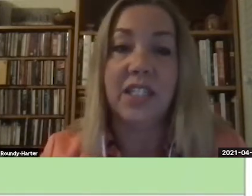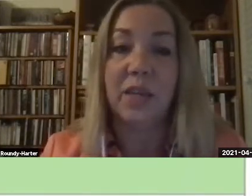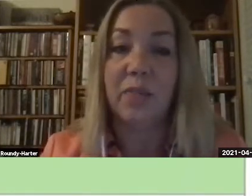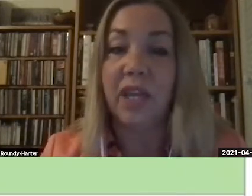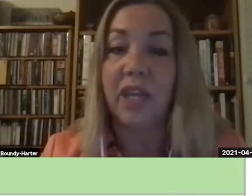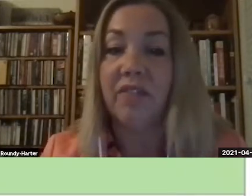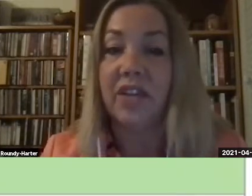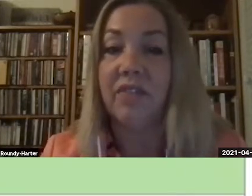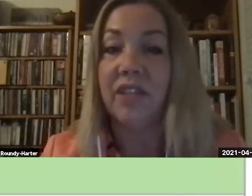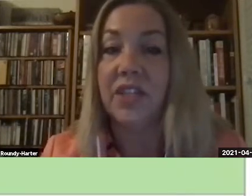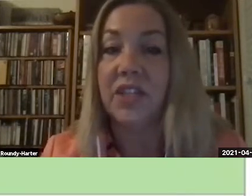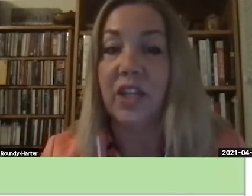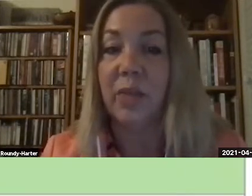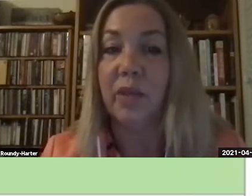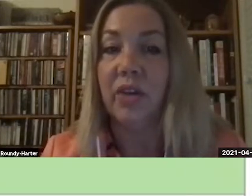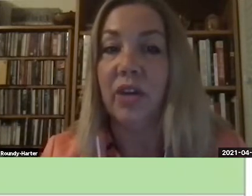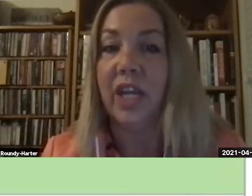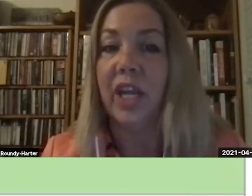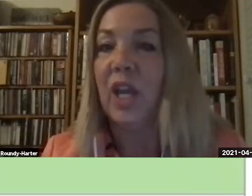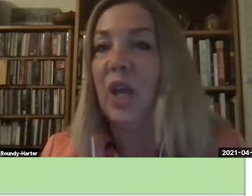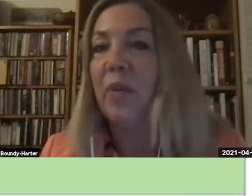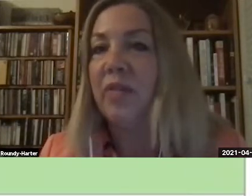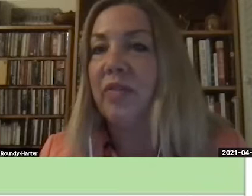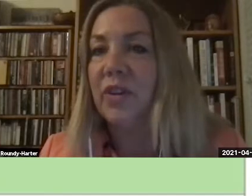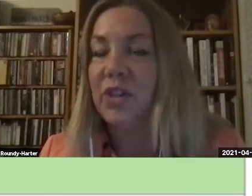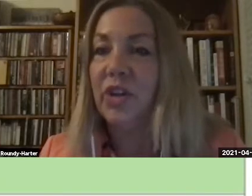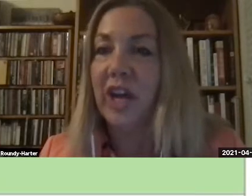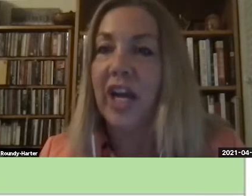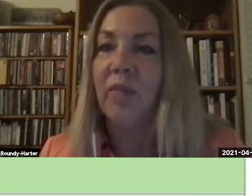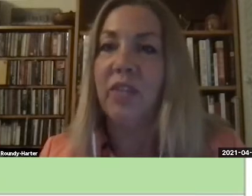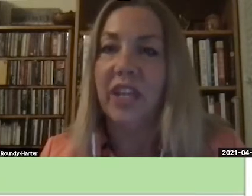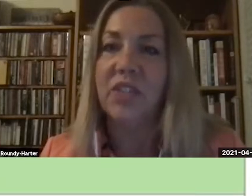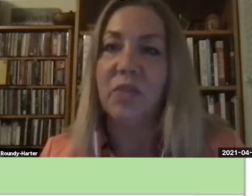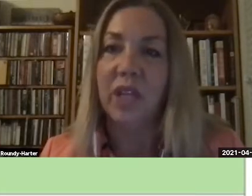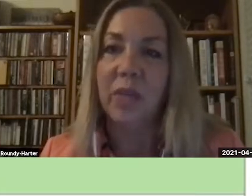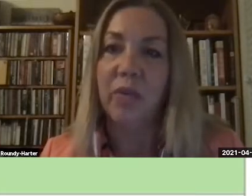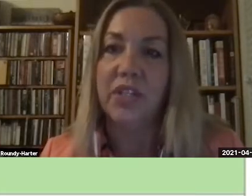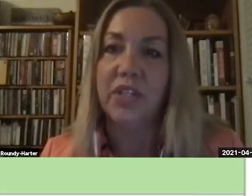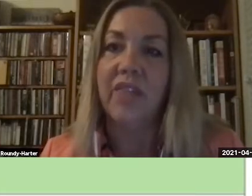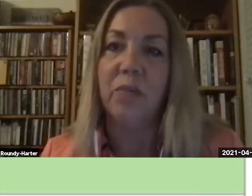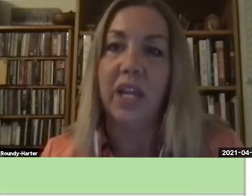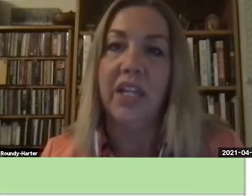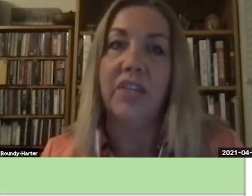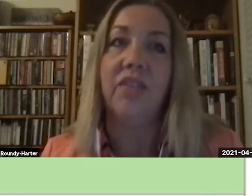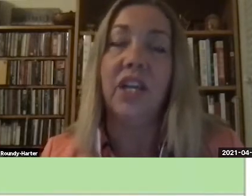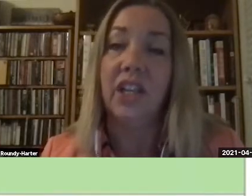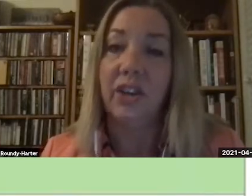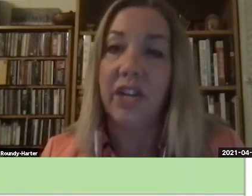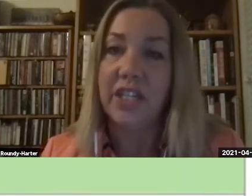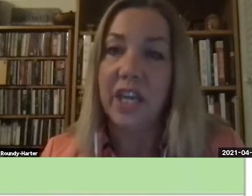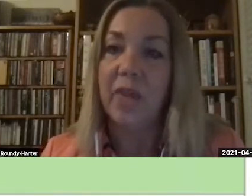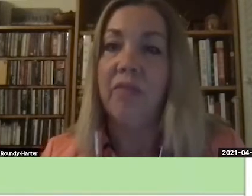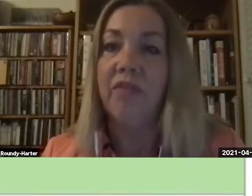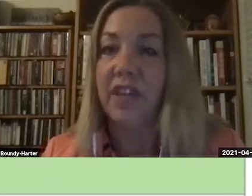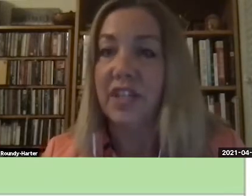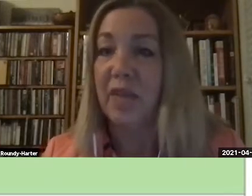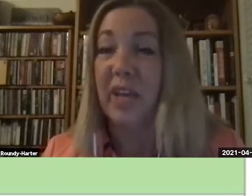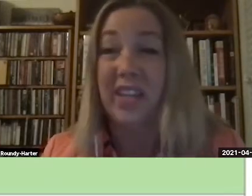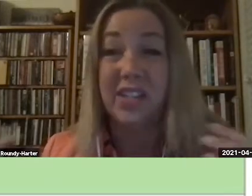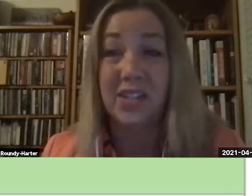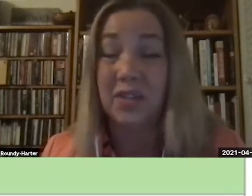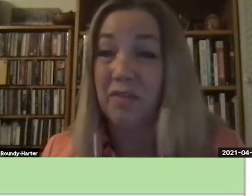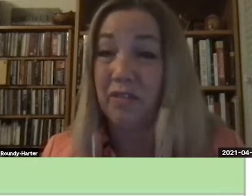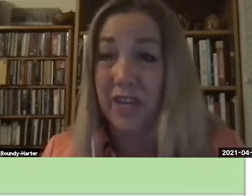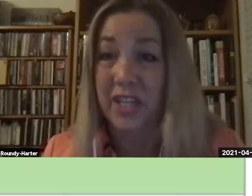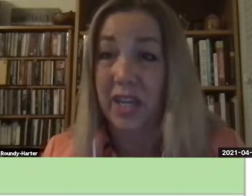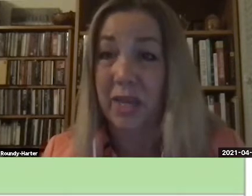weeks and some may in fact finish a little bit early. But for junior high, we think it's really important to have a blend of learning time, fun time, and